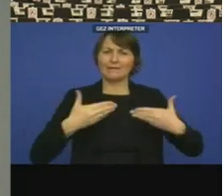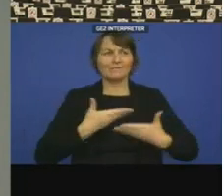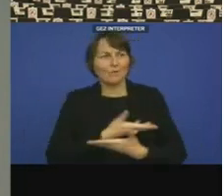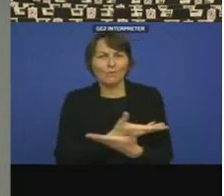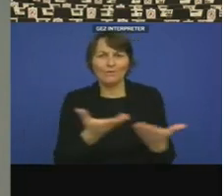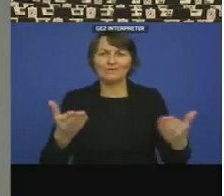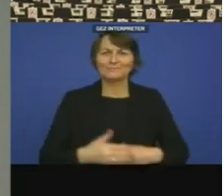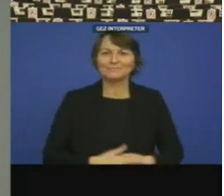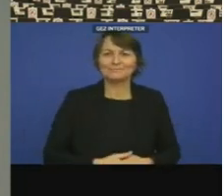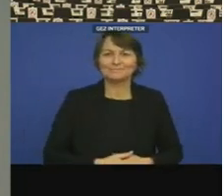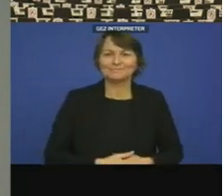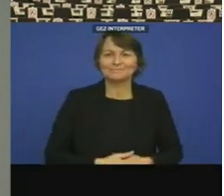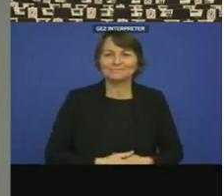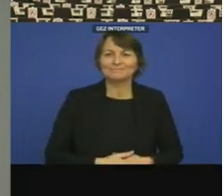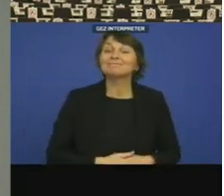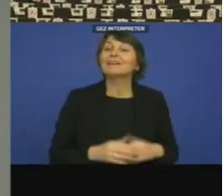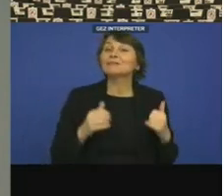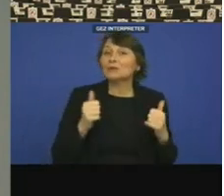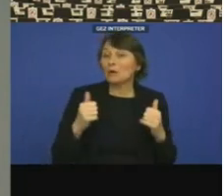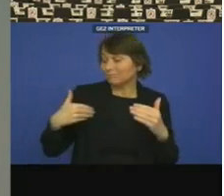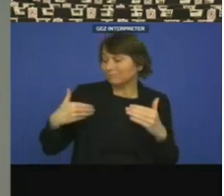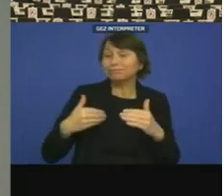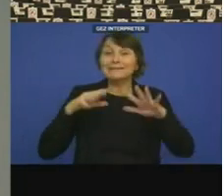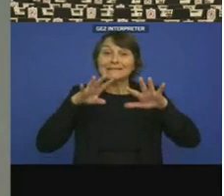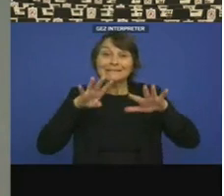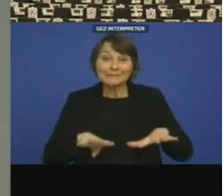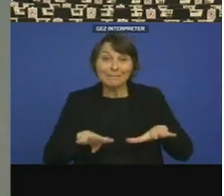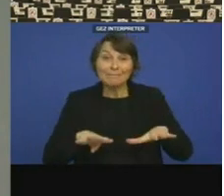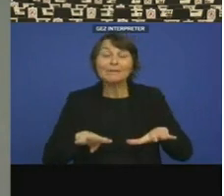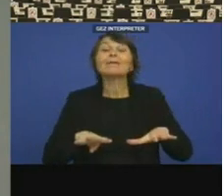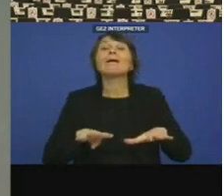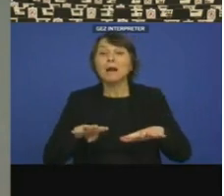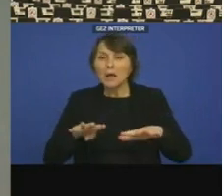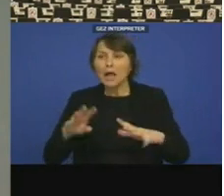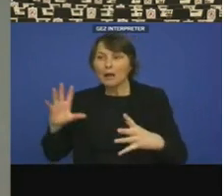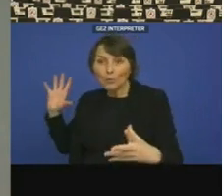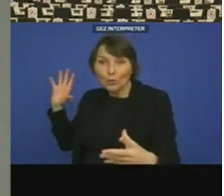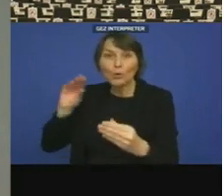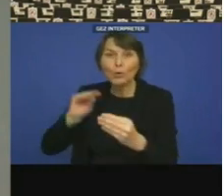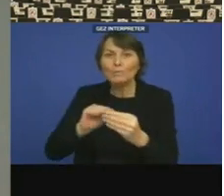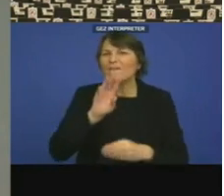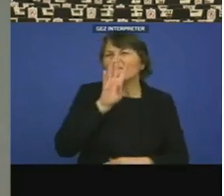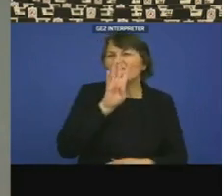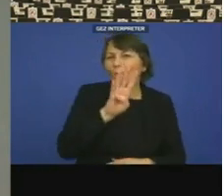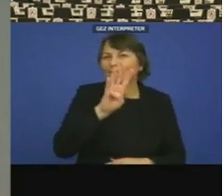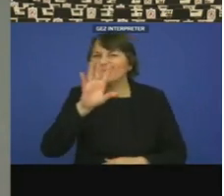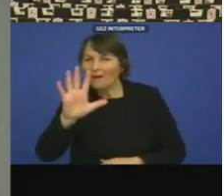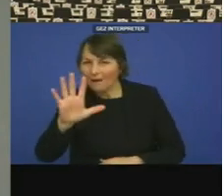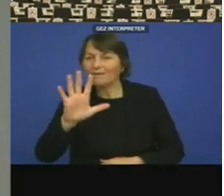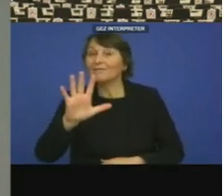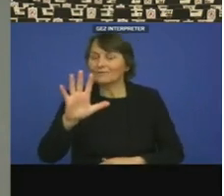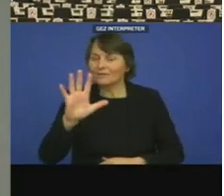launch in September, we have received 45 pledges coming from all corners of Europe. We have seen the World